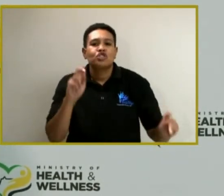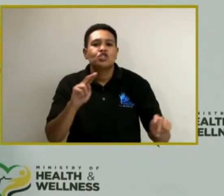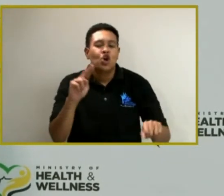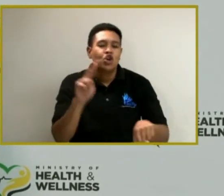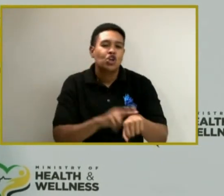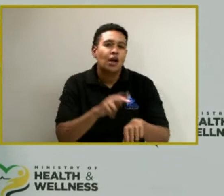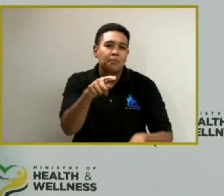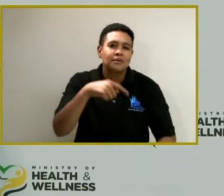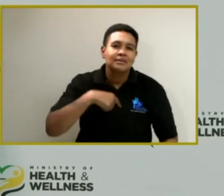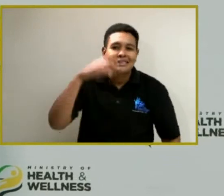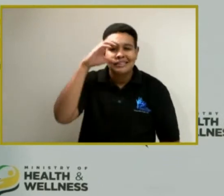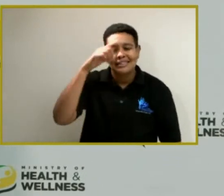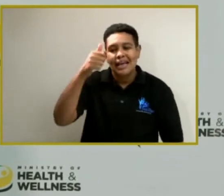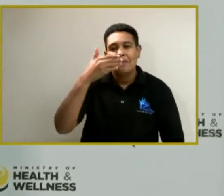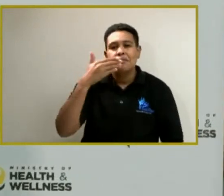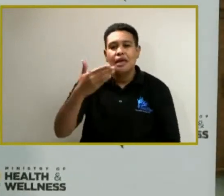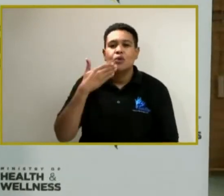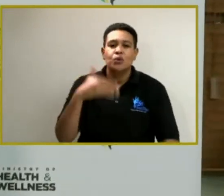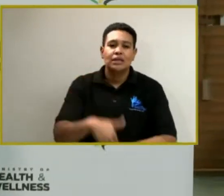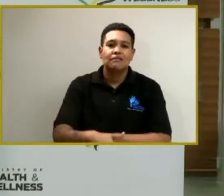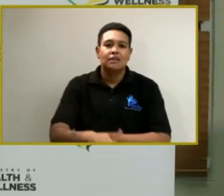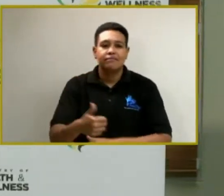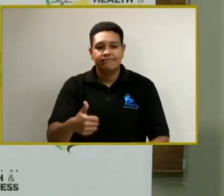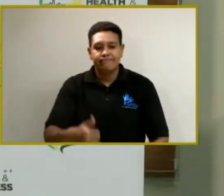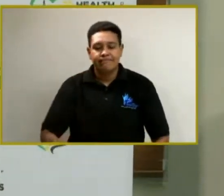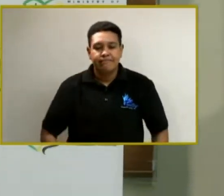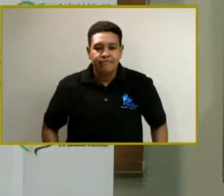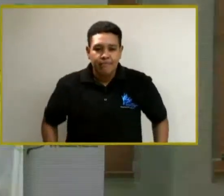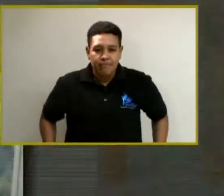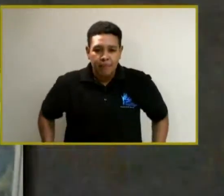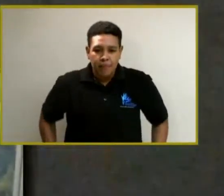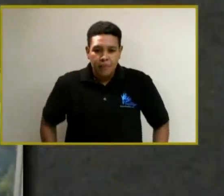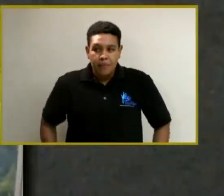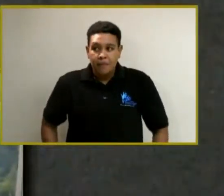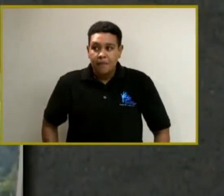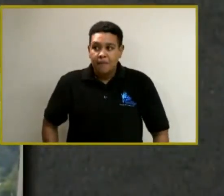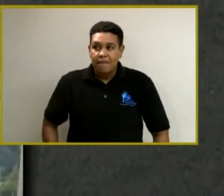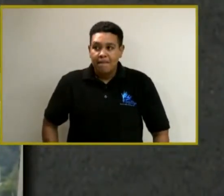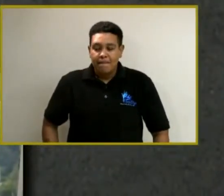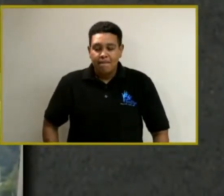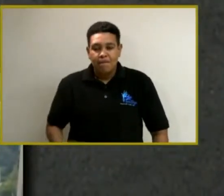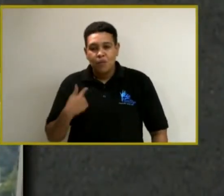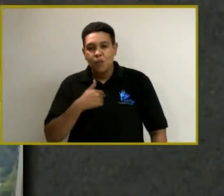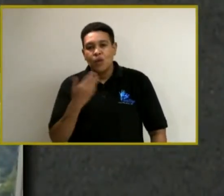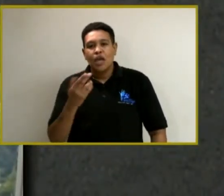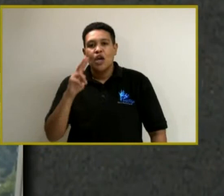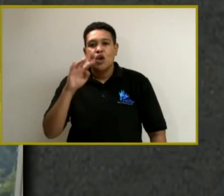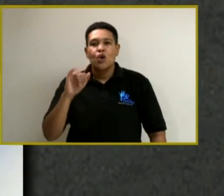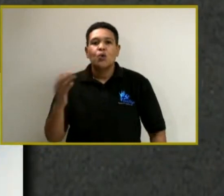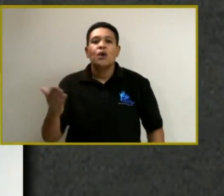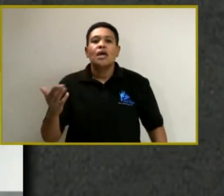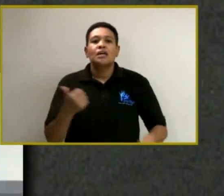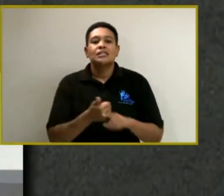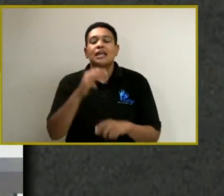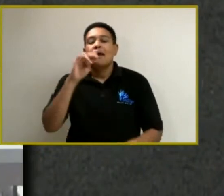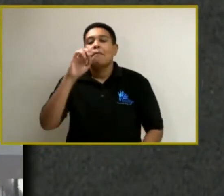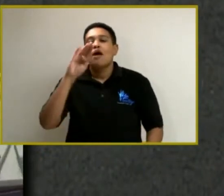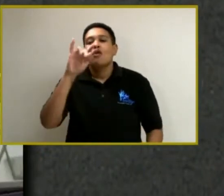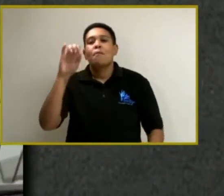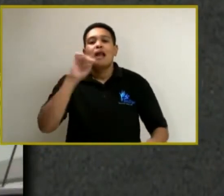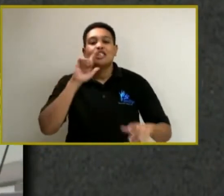we all seek. Thank you very much. Have a good evening. We're at the University Hospital of the West Indies Microbiology